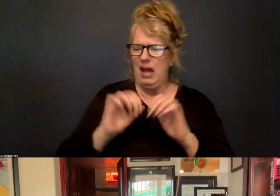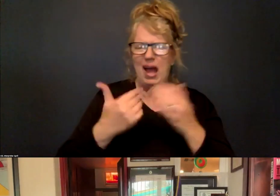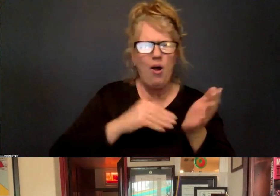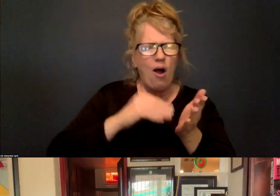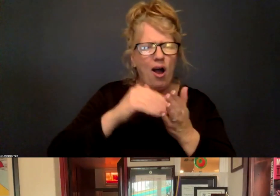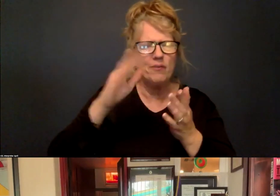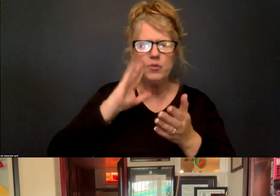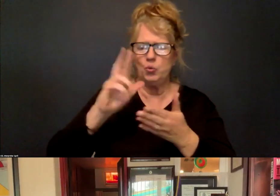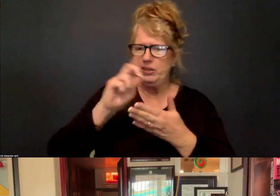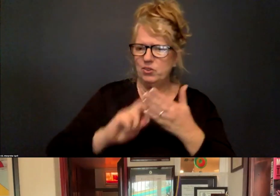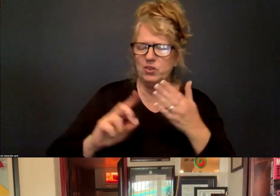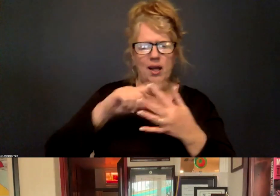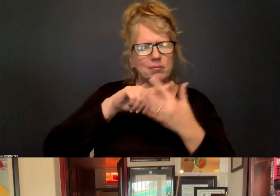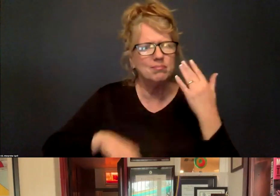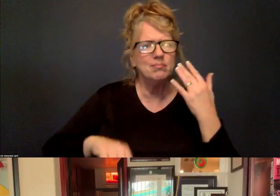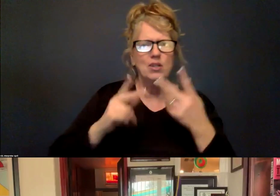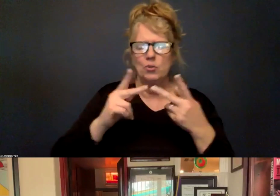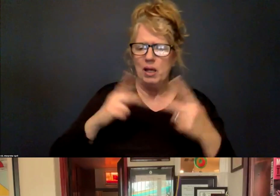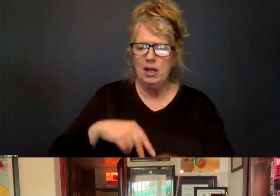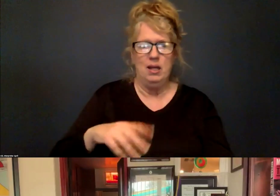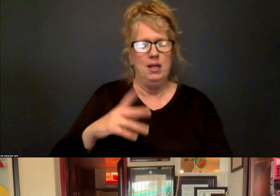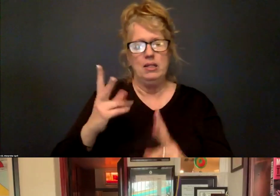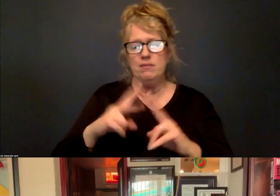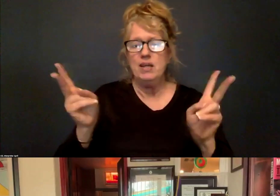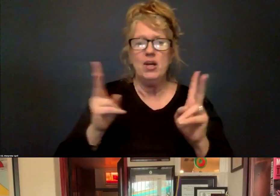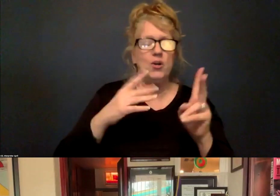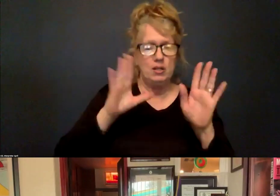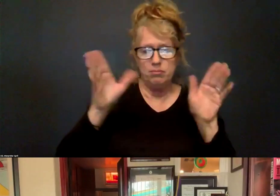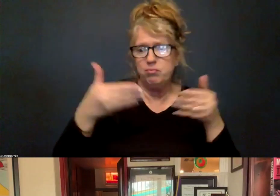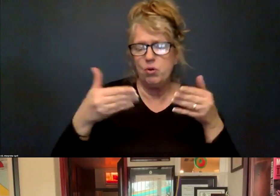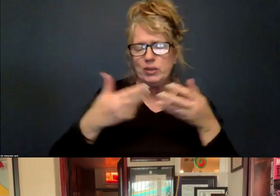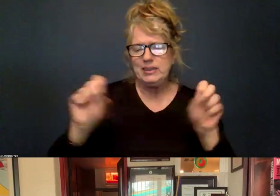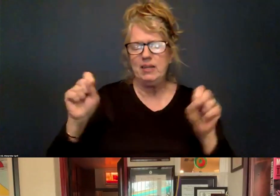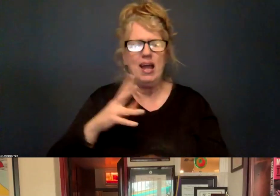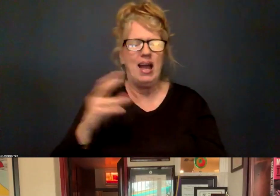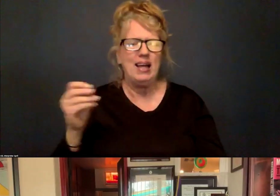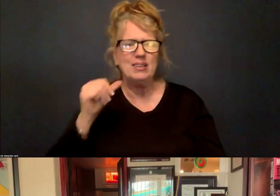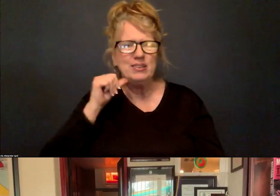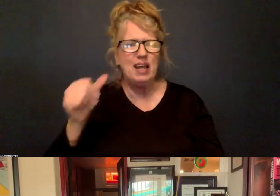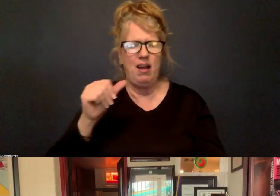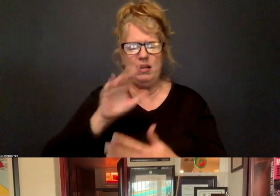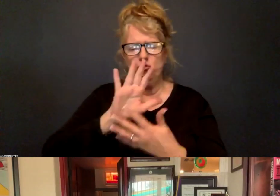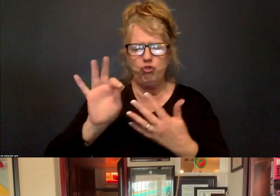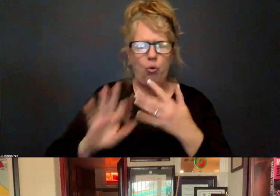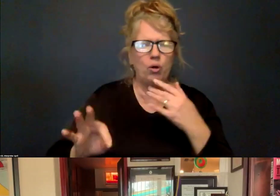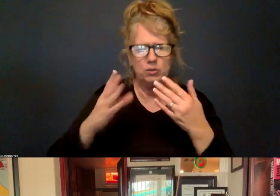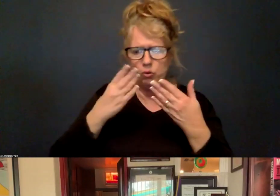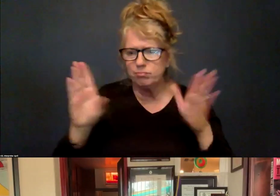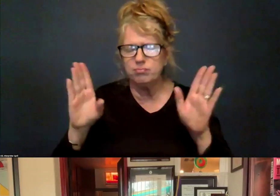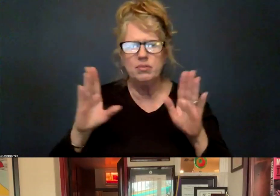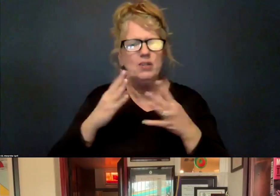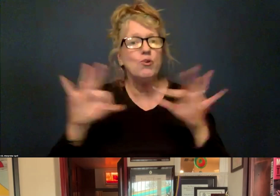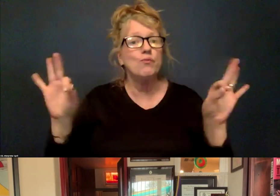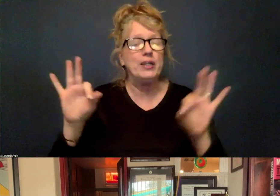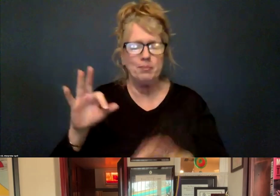design facilities to be, very safety focused and not very choice or freedom focused, that